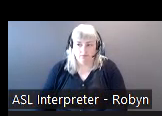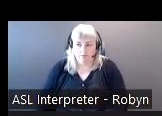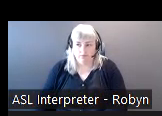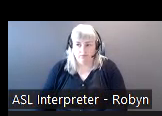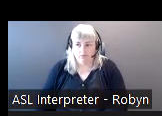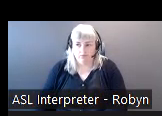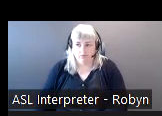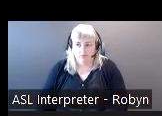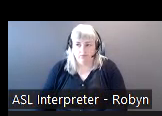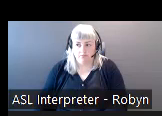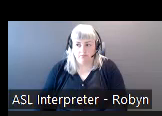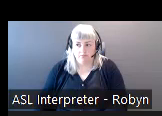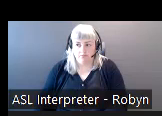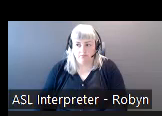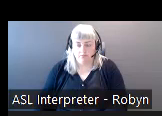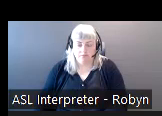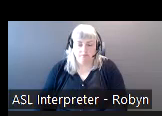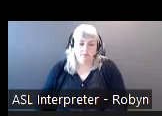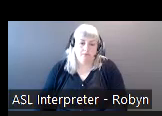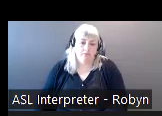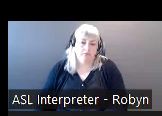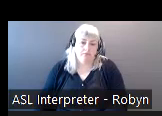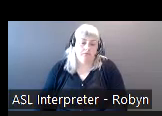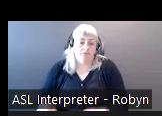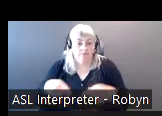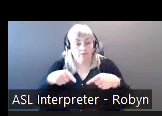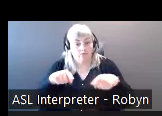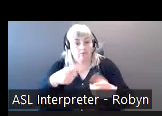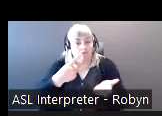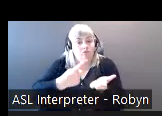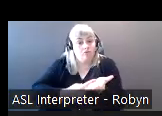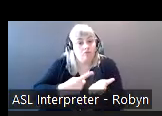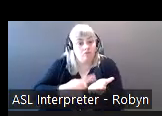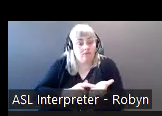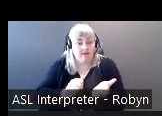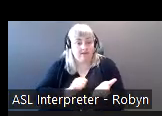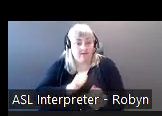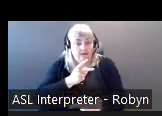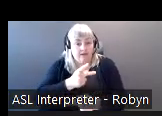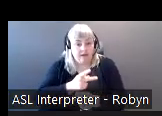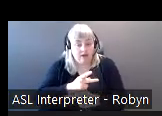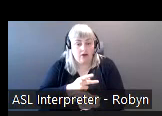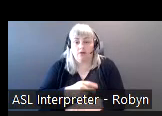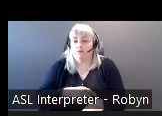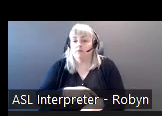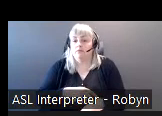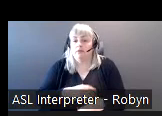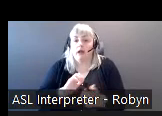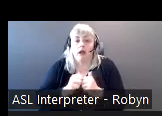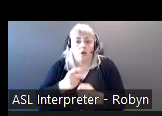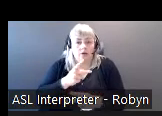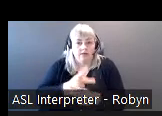And of course, when we're talking about self-care and taking care of ourselves, we get this kind